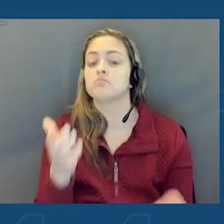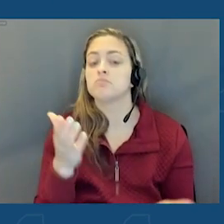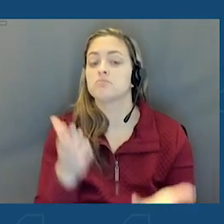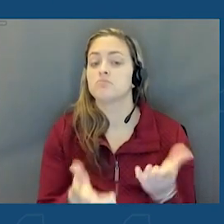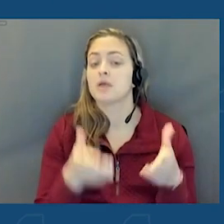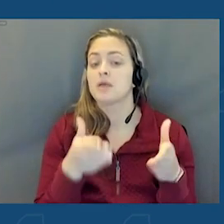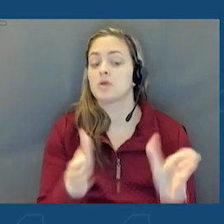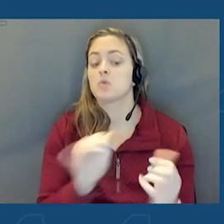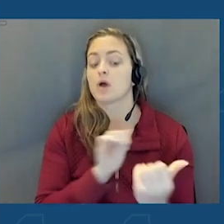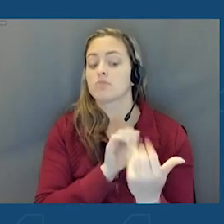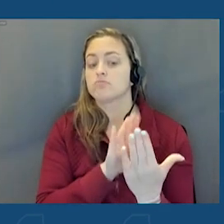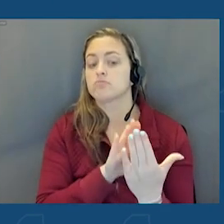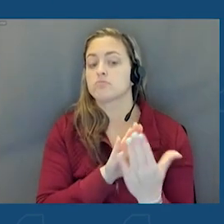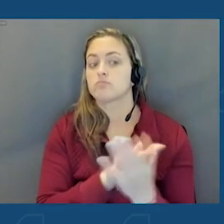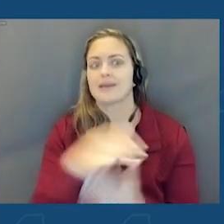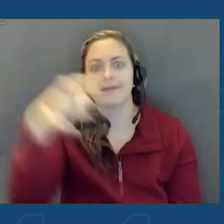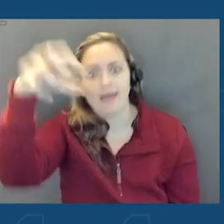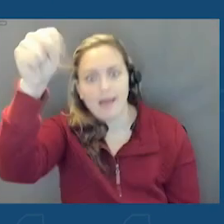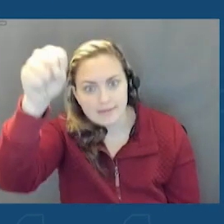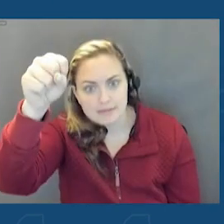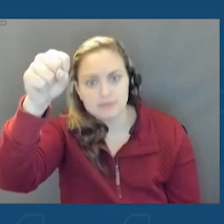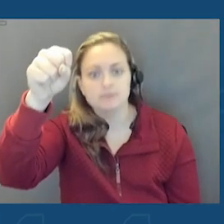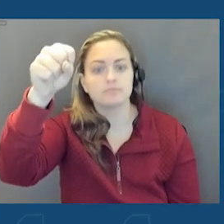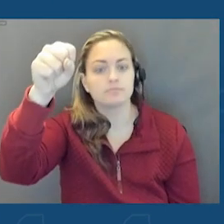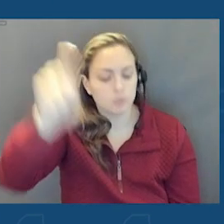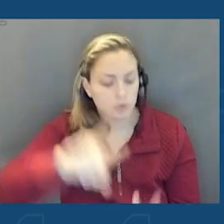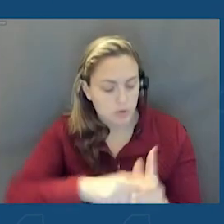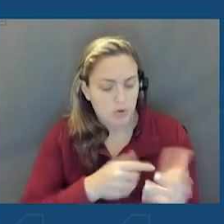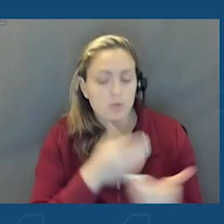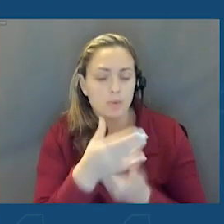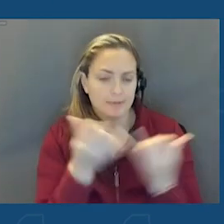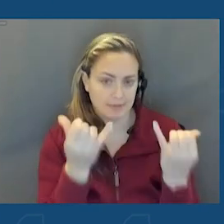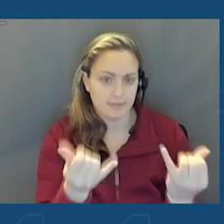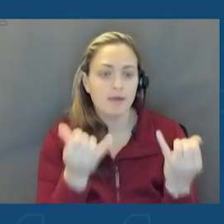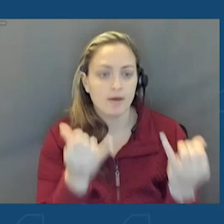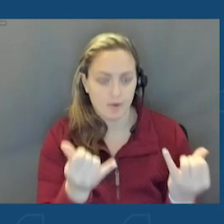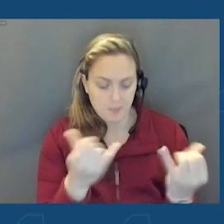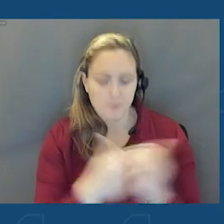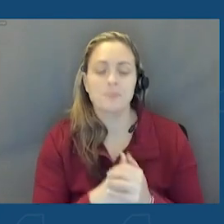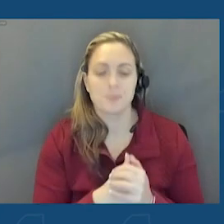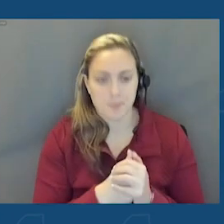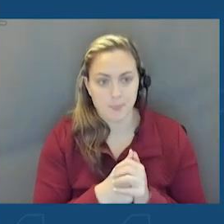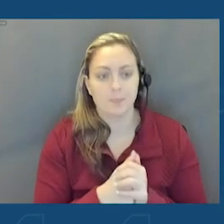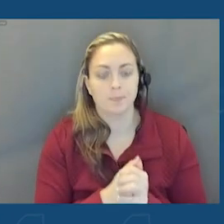go. So let's start the process now. Let's start the process.